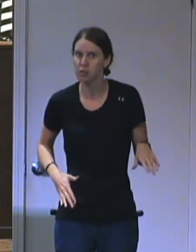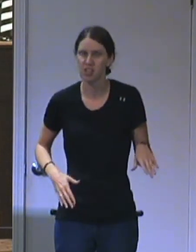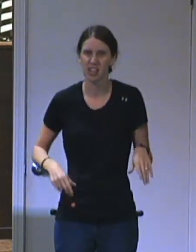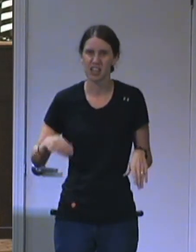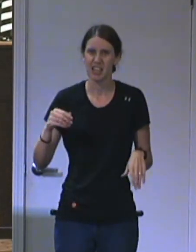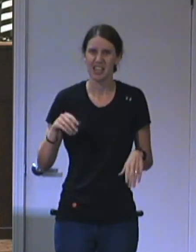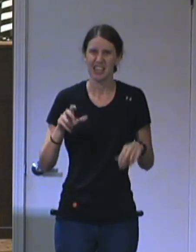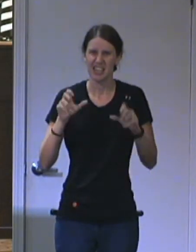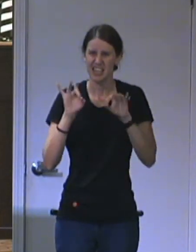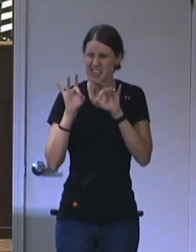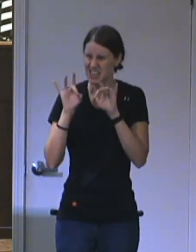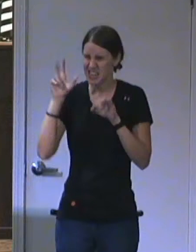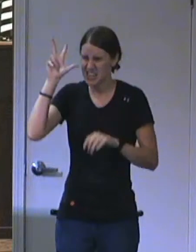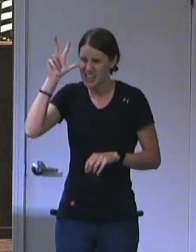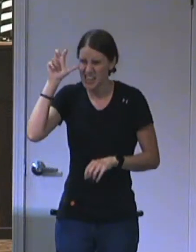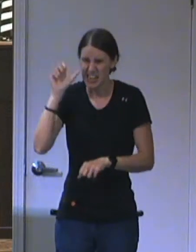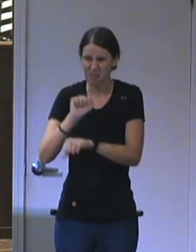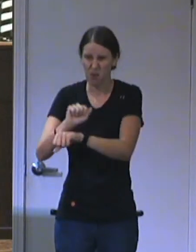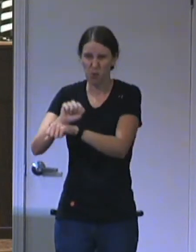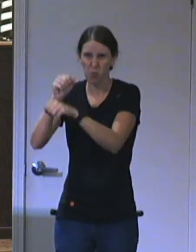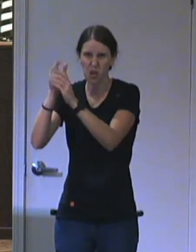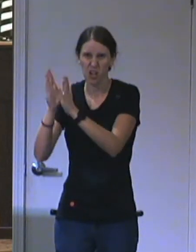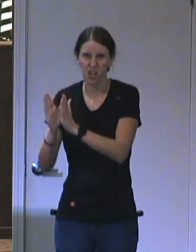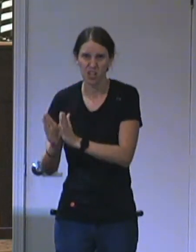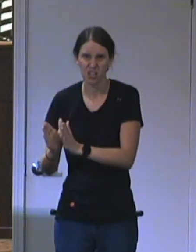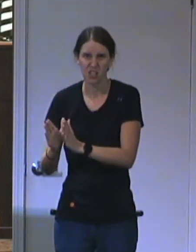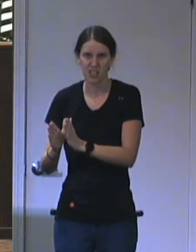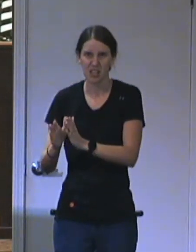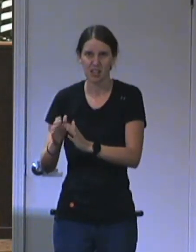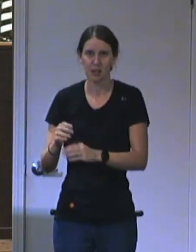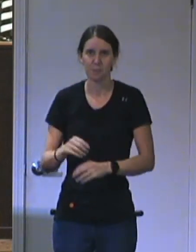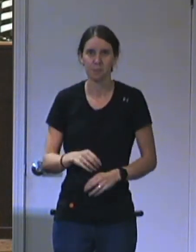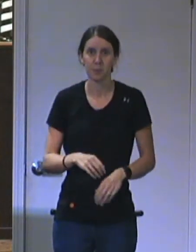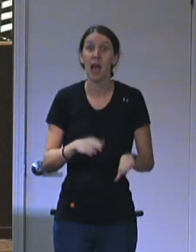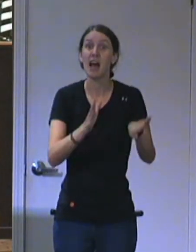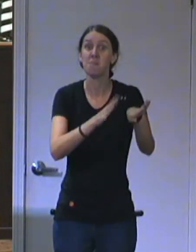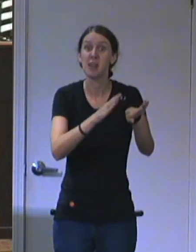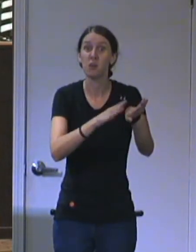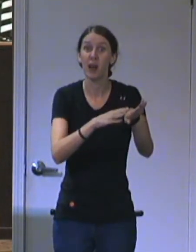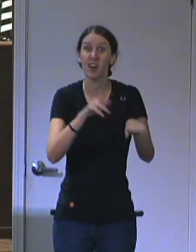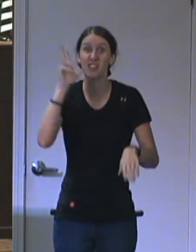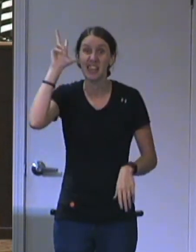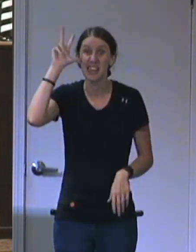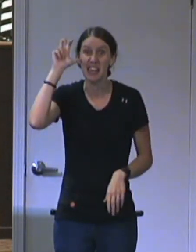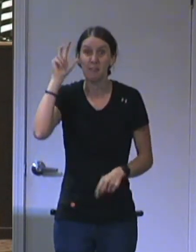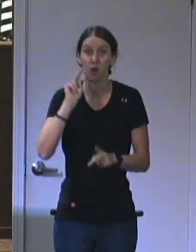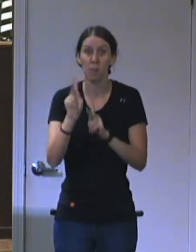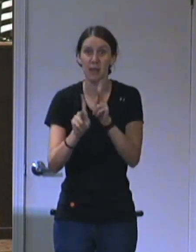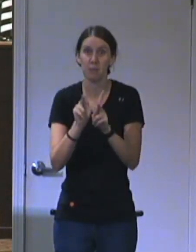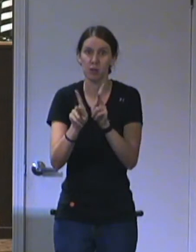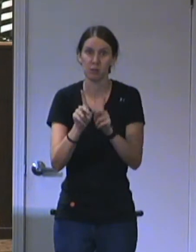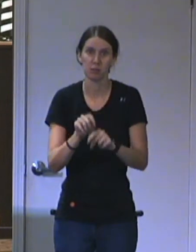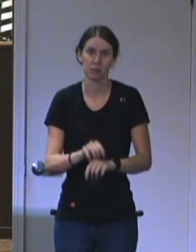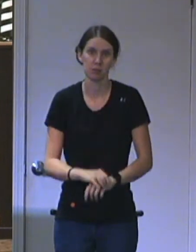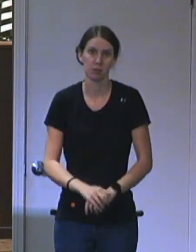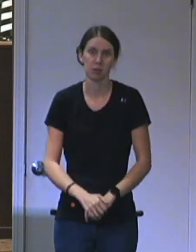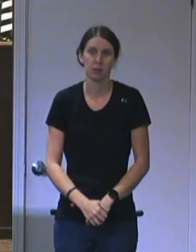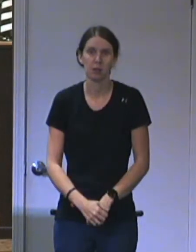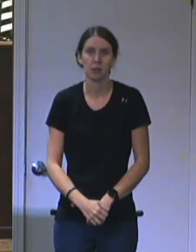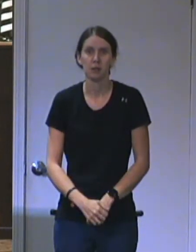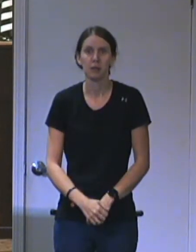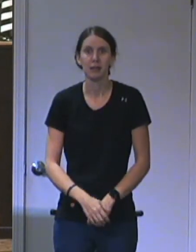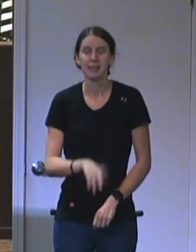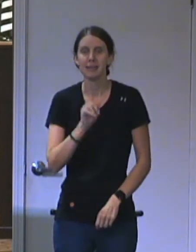workers, beware of the concision. He's saying, beware of evil people.